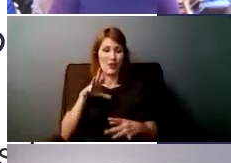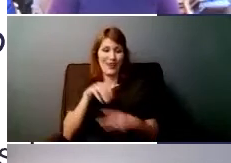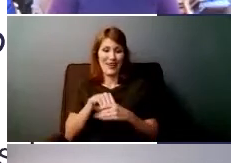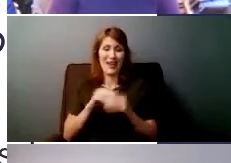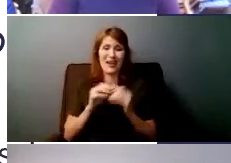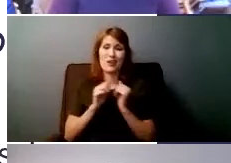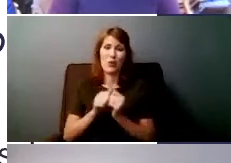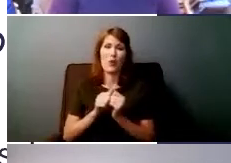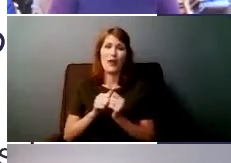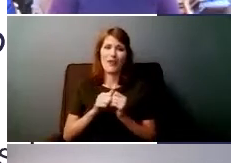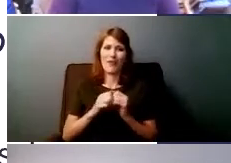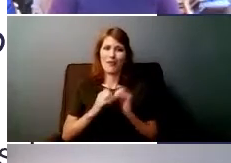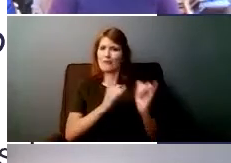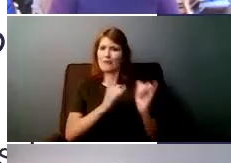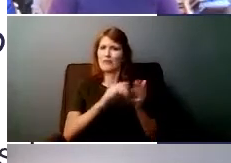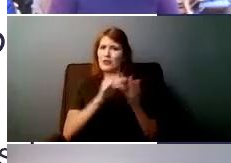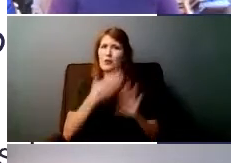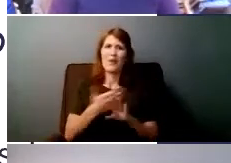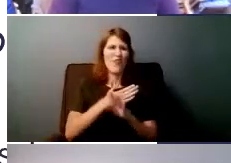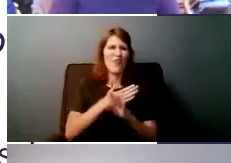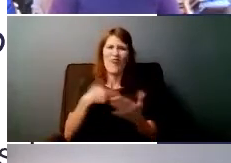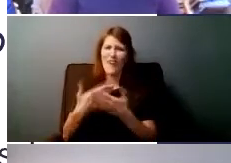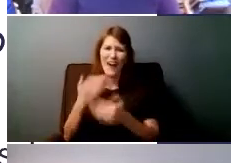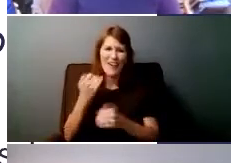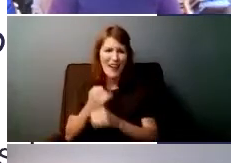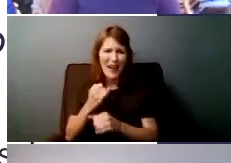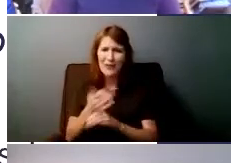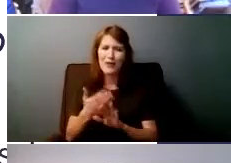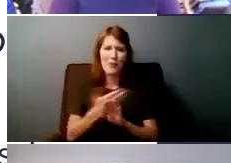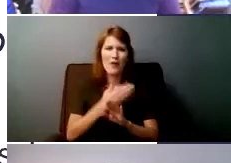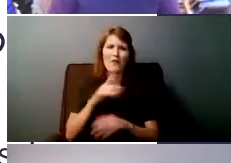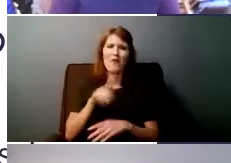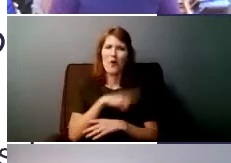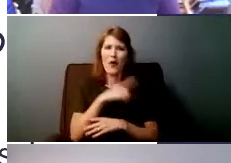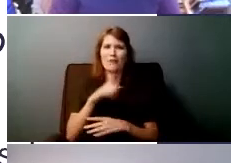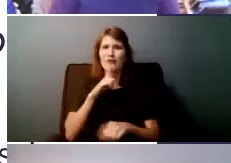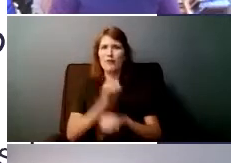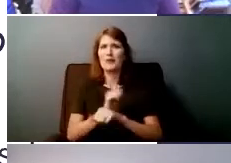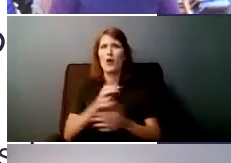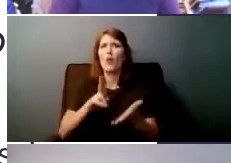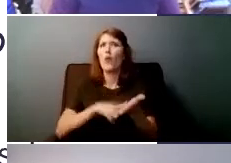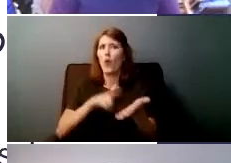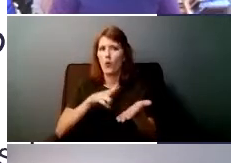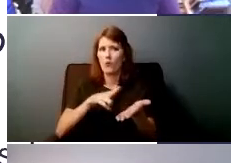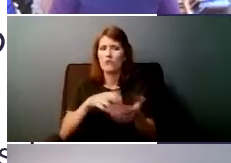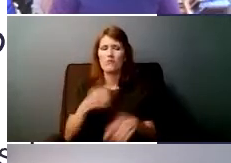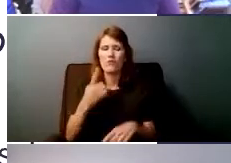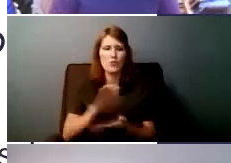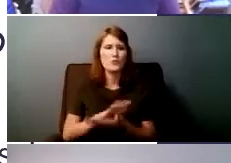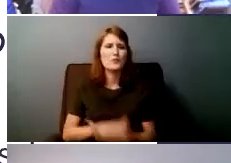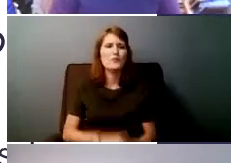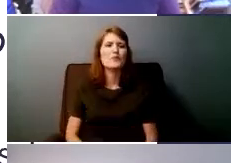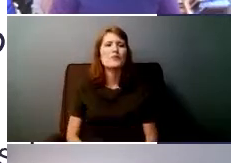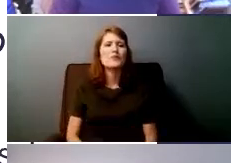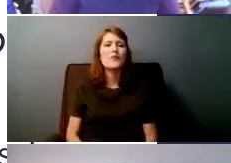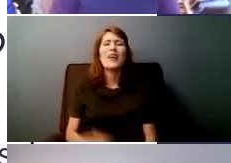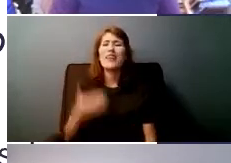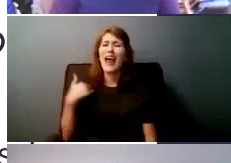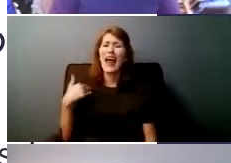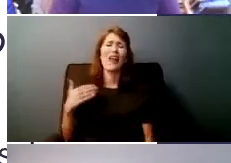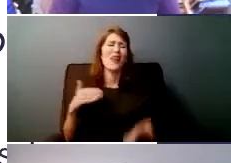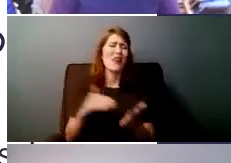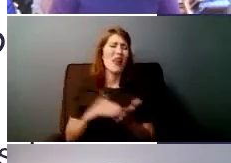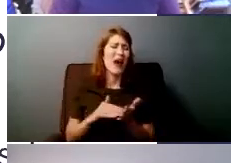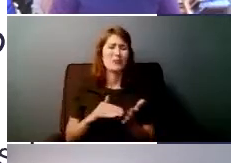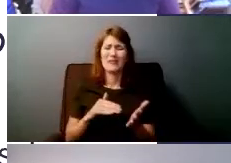before they ever got on campus or before they ever really truly enrolled. They had thousands of students come through